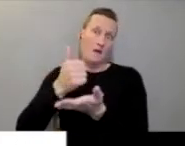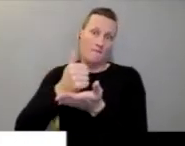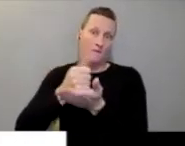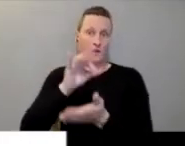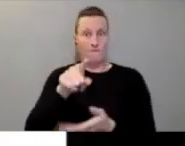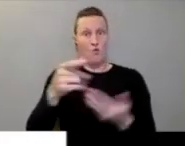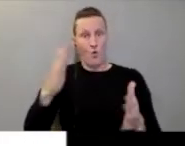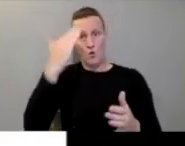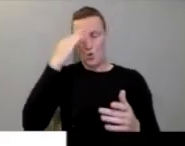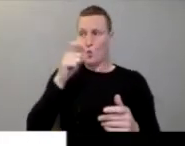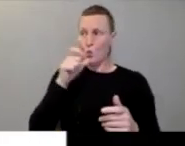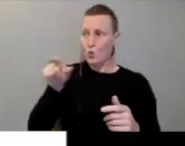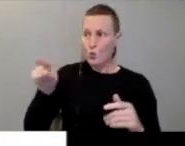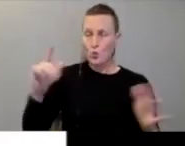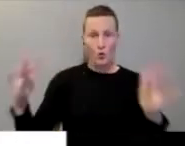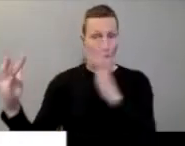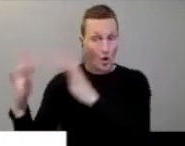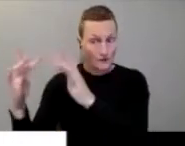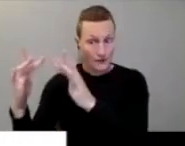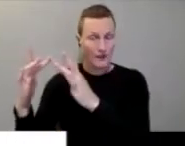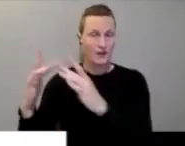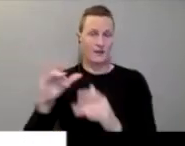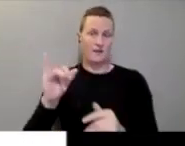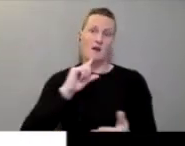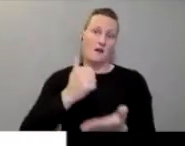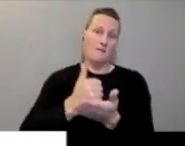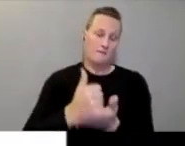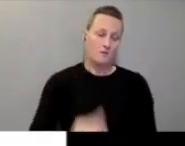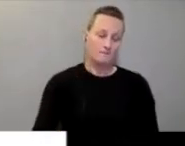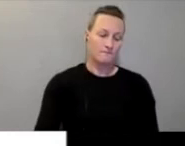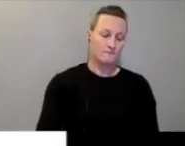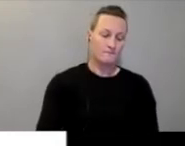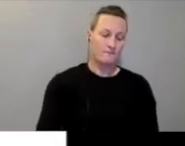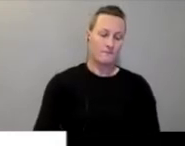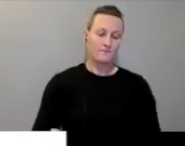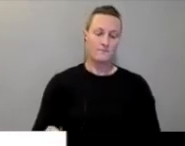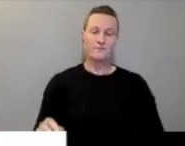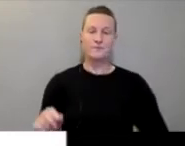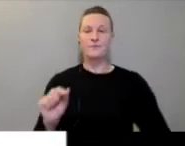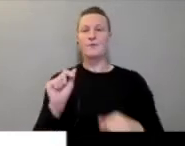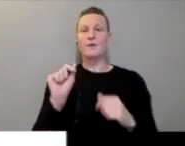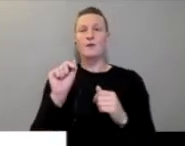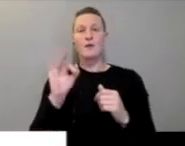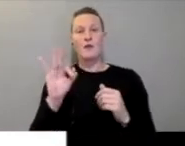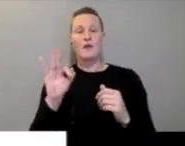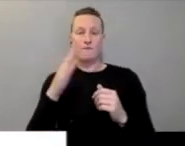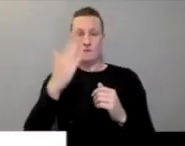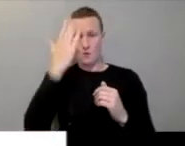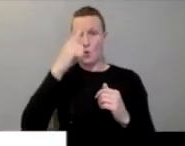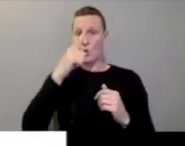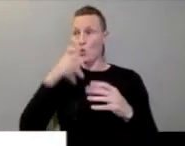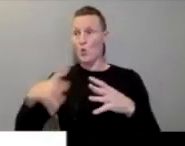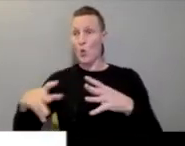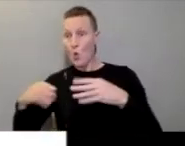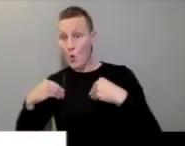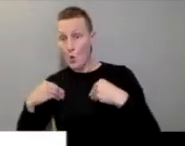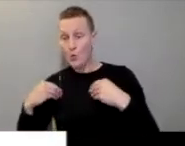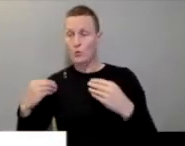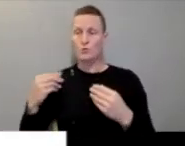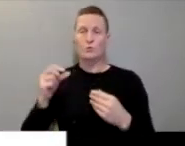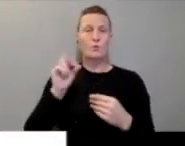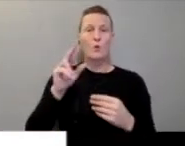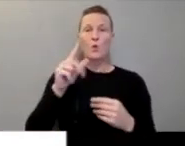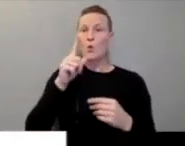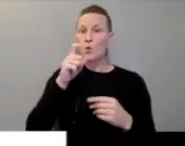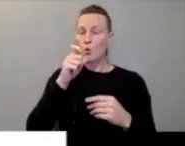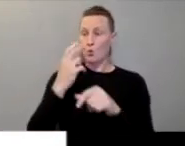challenging siting conversations. So if you know the site, if you have a relationship with the people who own the site or who are hosting you at the site, then